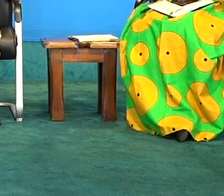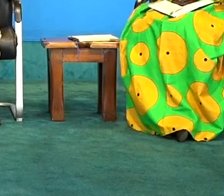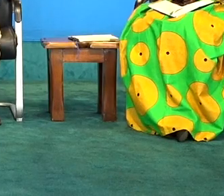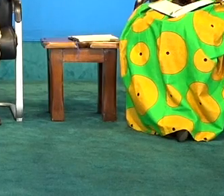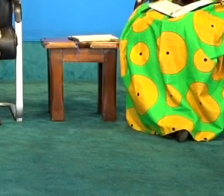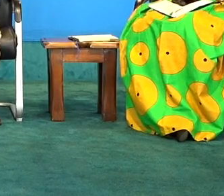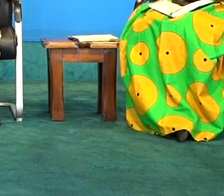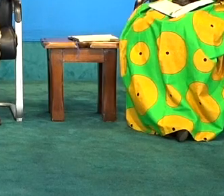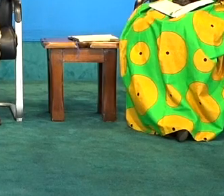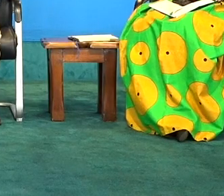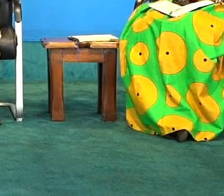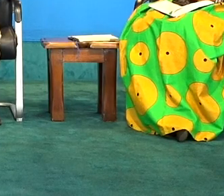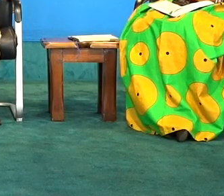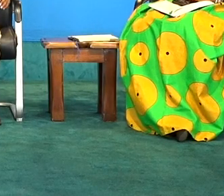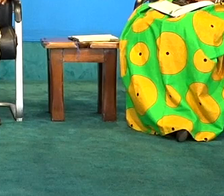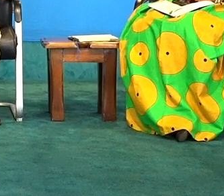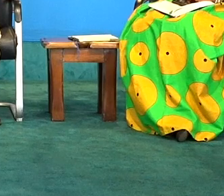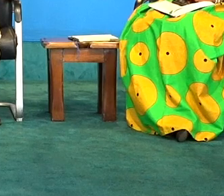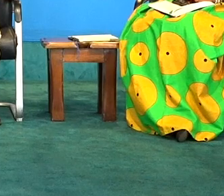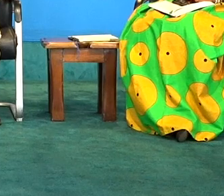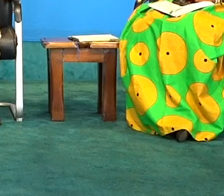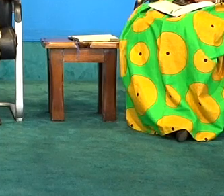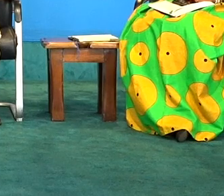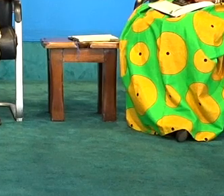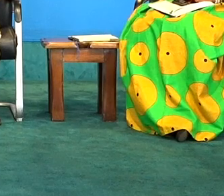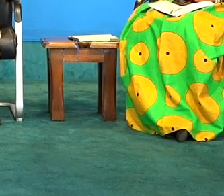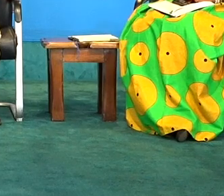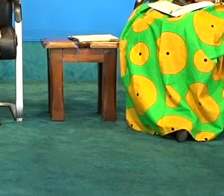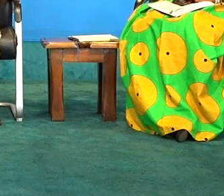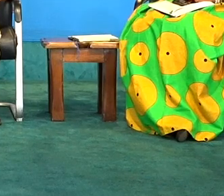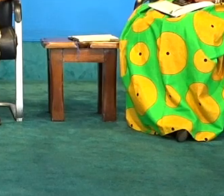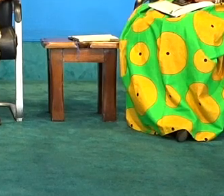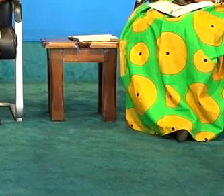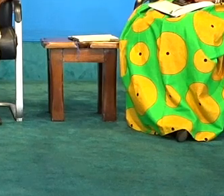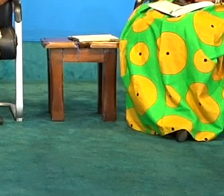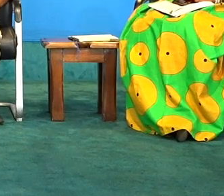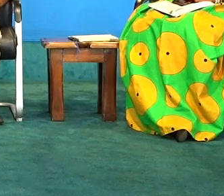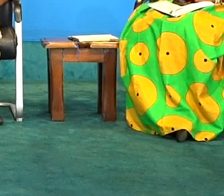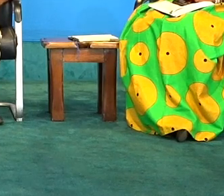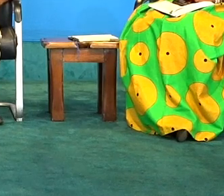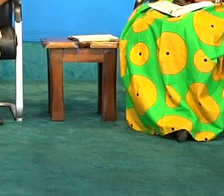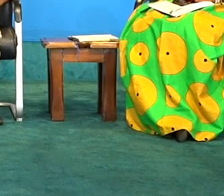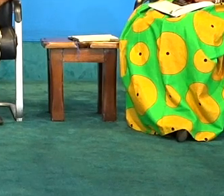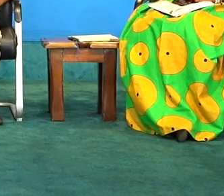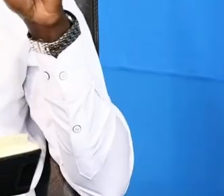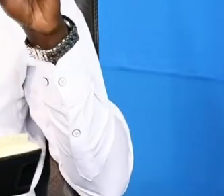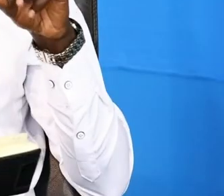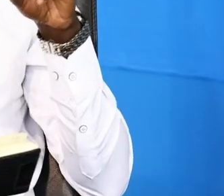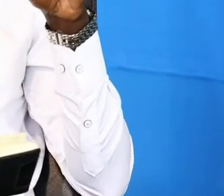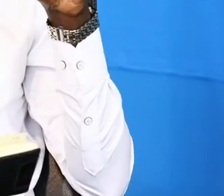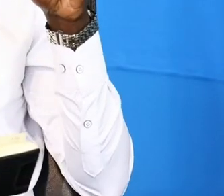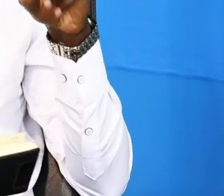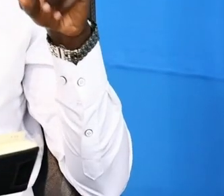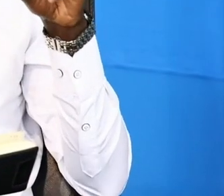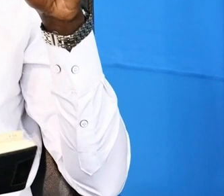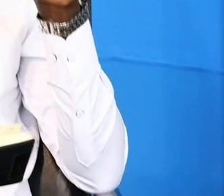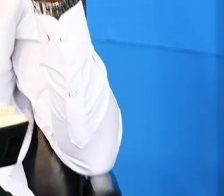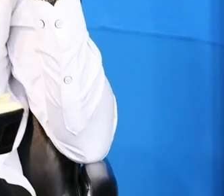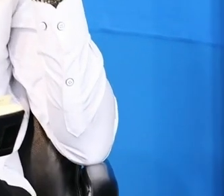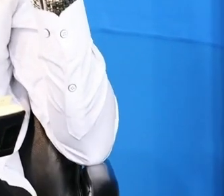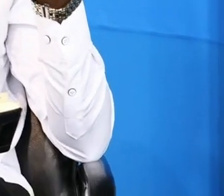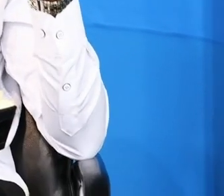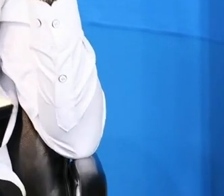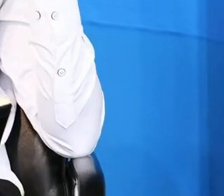a beautiful way to end it. And the object lesson here is, as Ruth has clearly illustrated, is